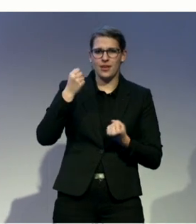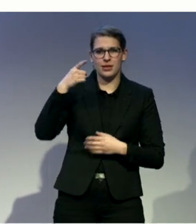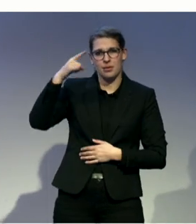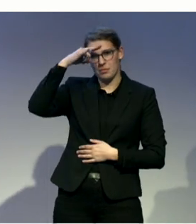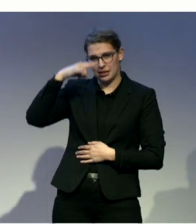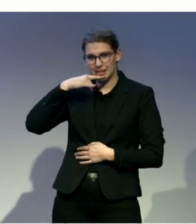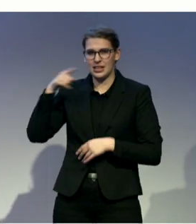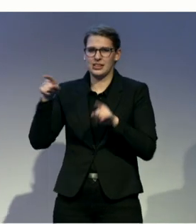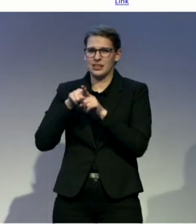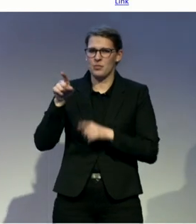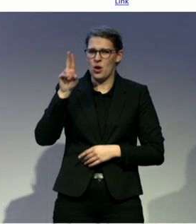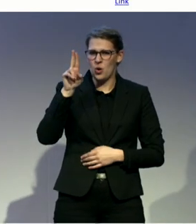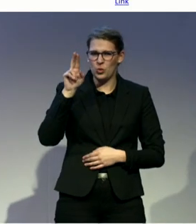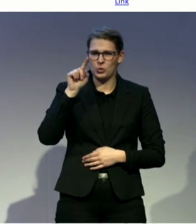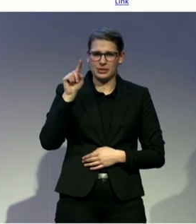countries.